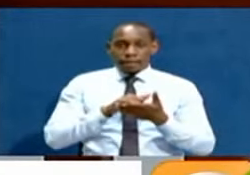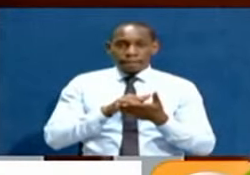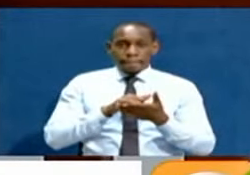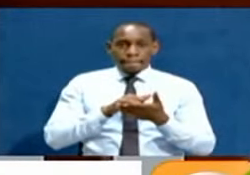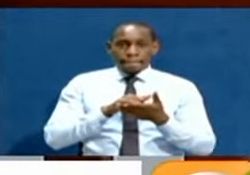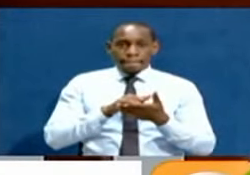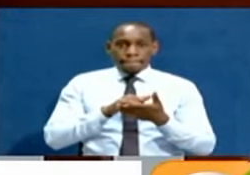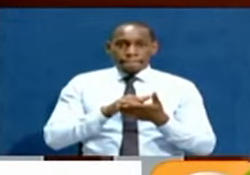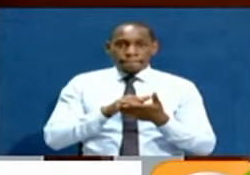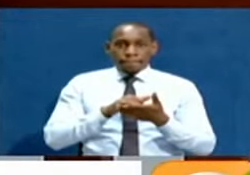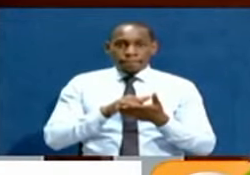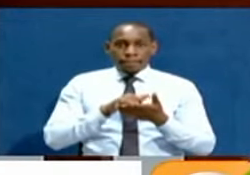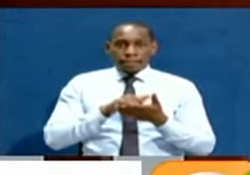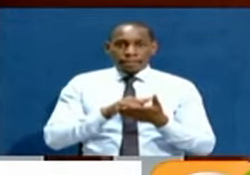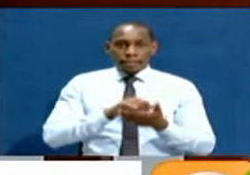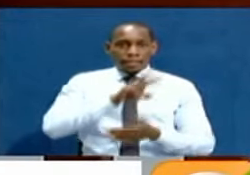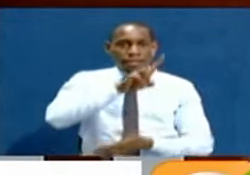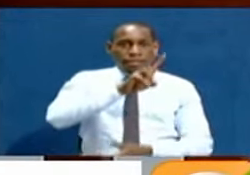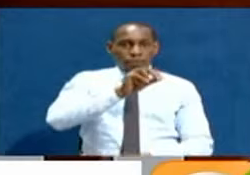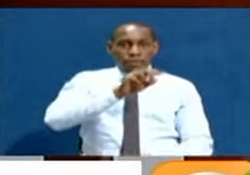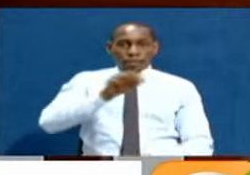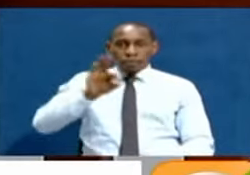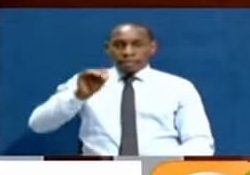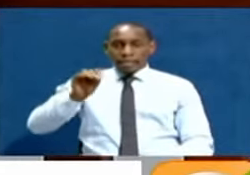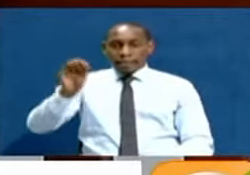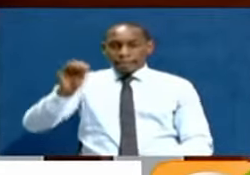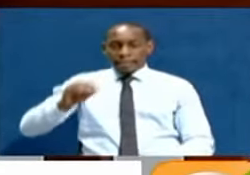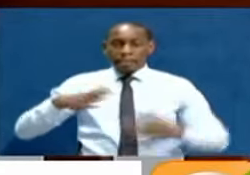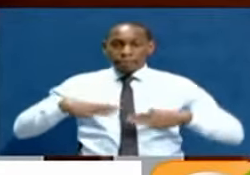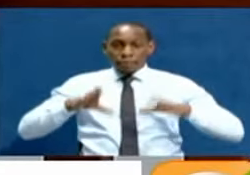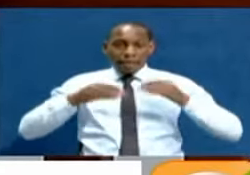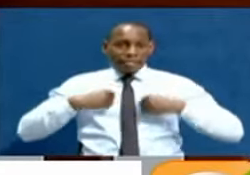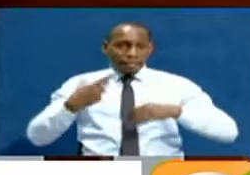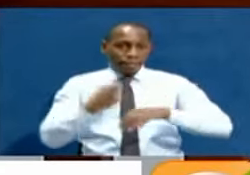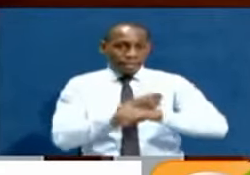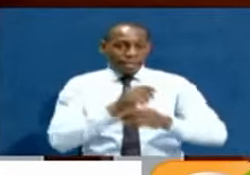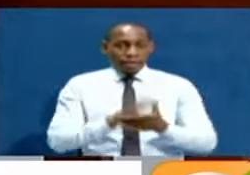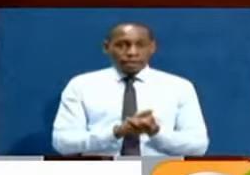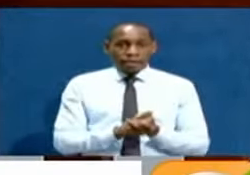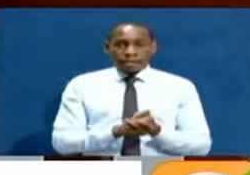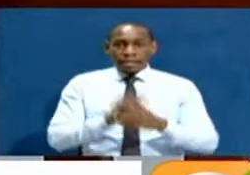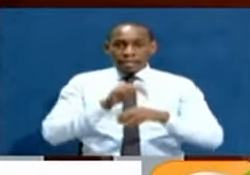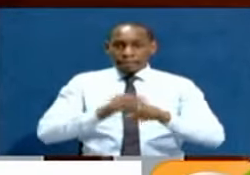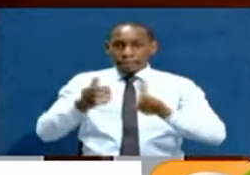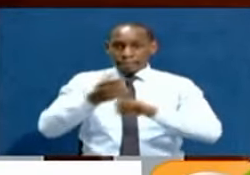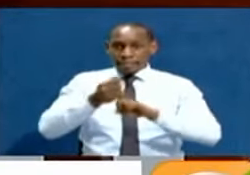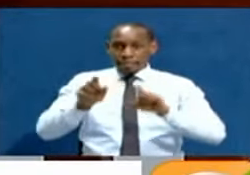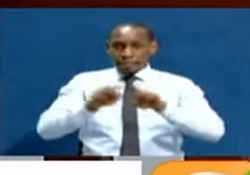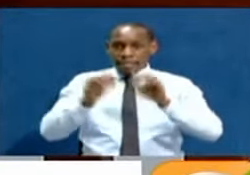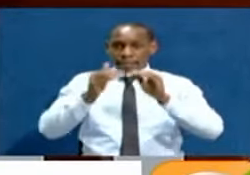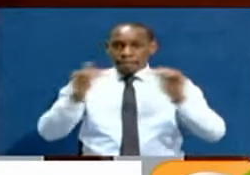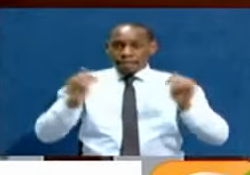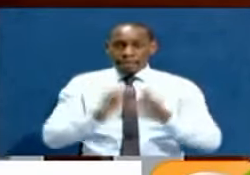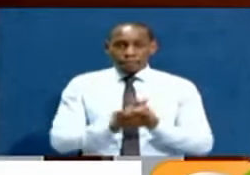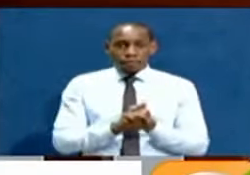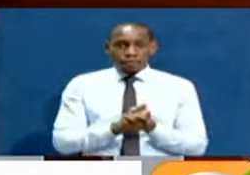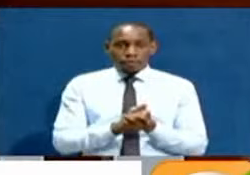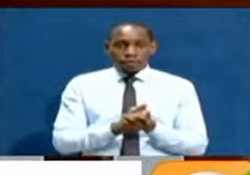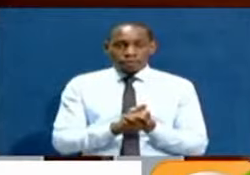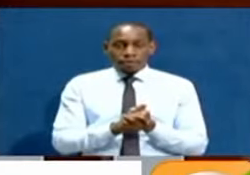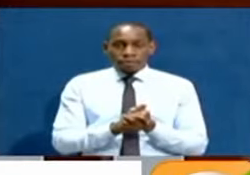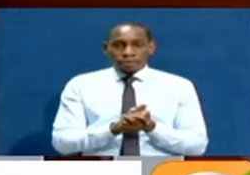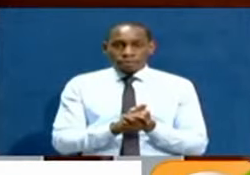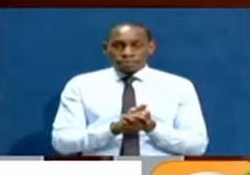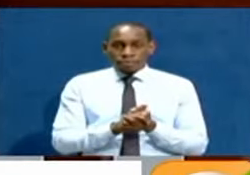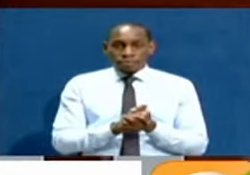to say, let's get 20 to 30% of this population vaccinated. Because until you get to that level... Yeah. You're not going to start to see a reduction in